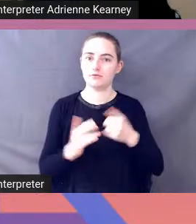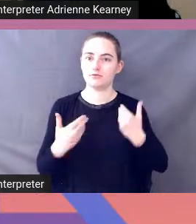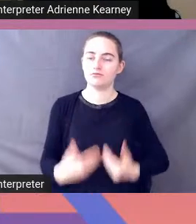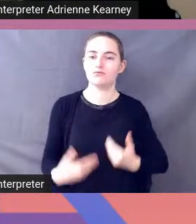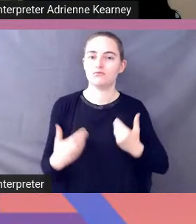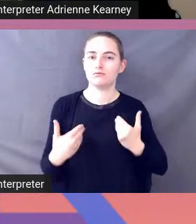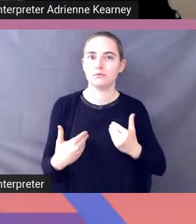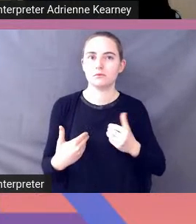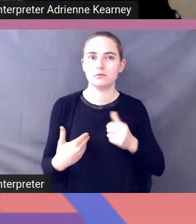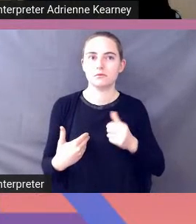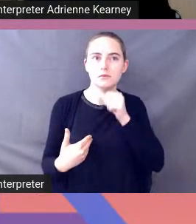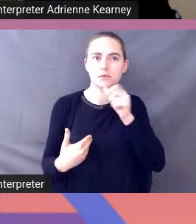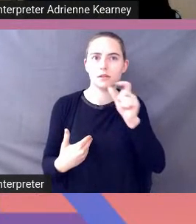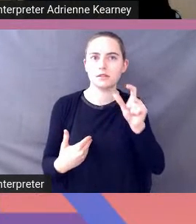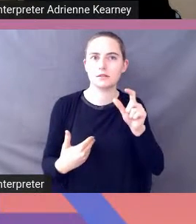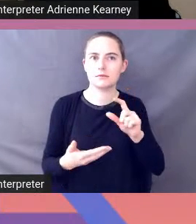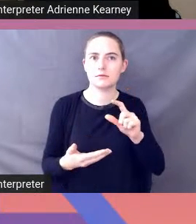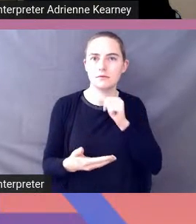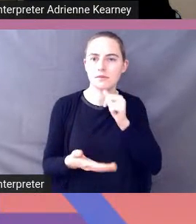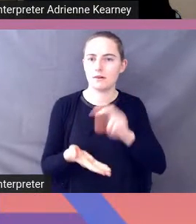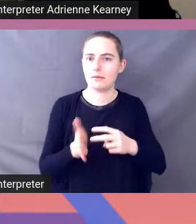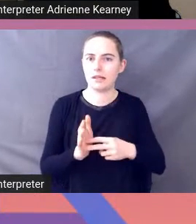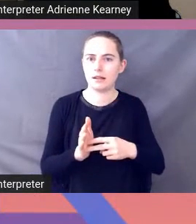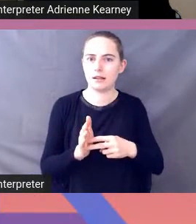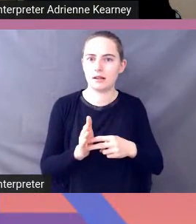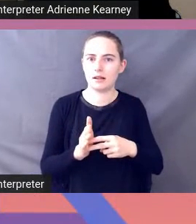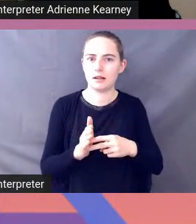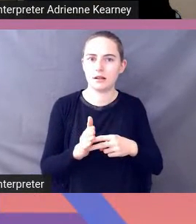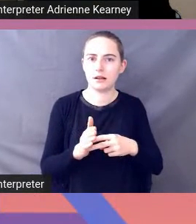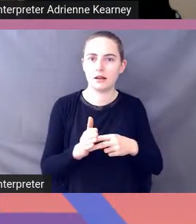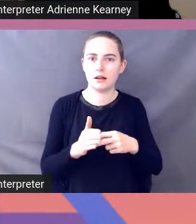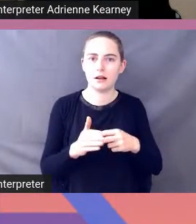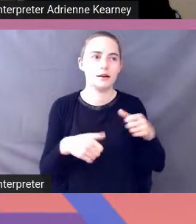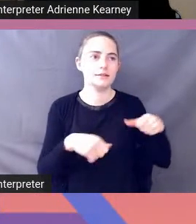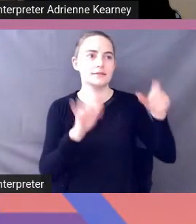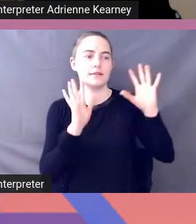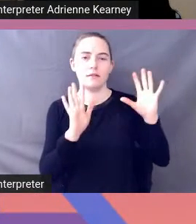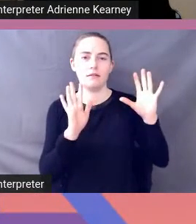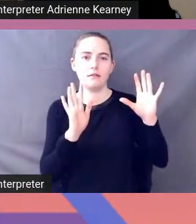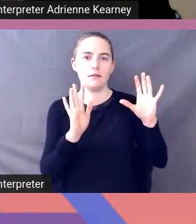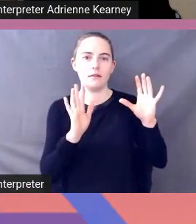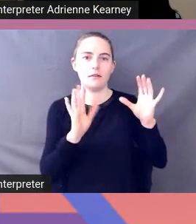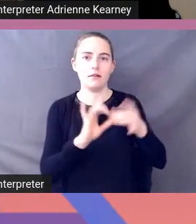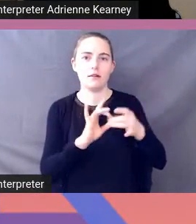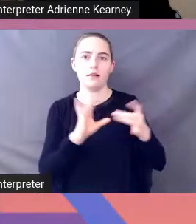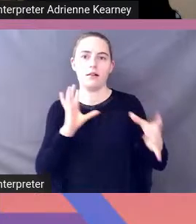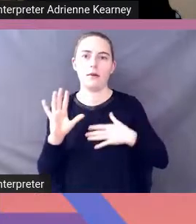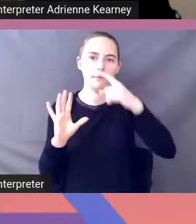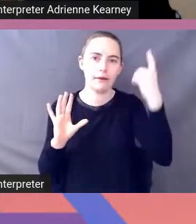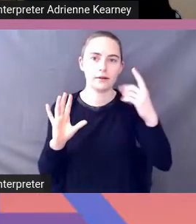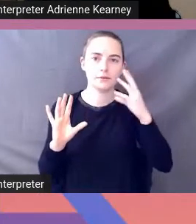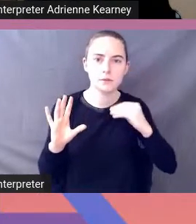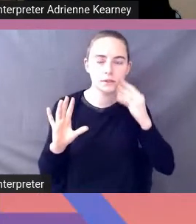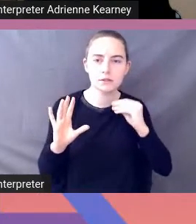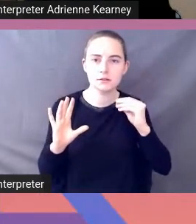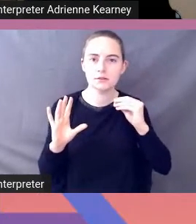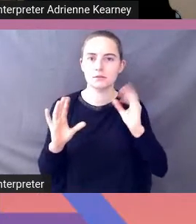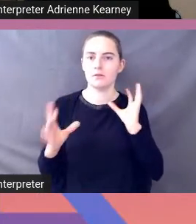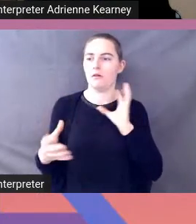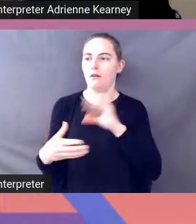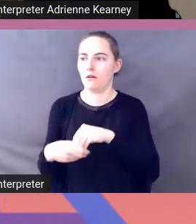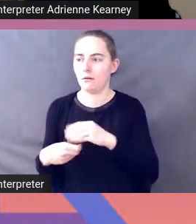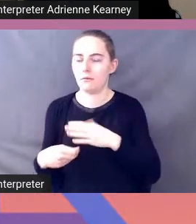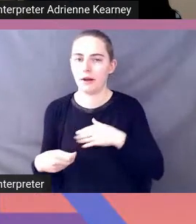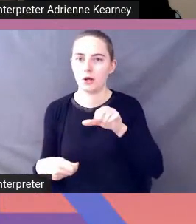sacrificing one part of you to be something else. I don't have to sacrifice being Black in order to be queer, or vice versa. So it's like exciting to be able to show